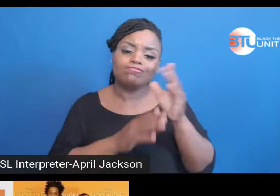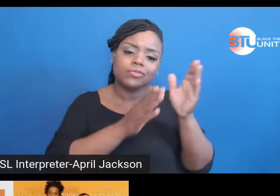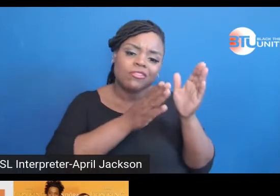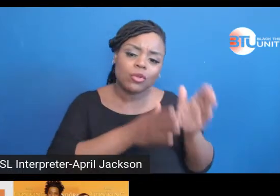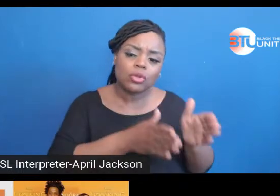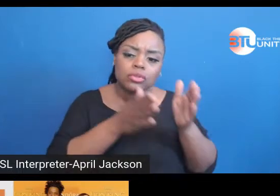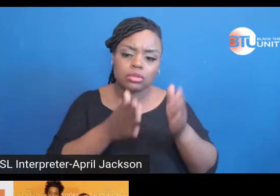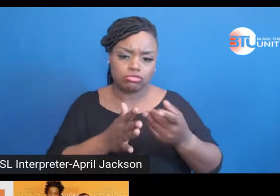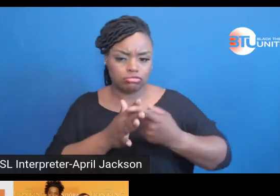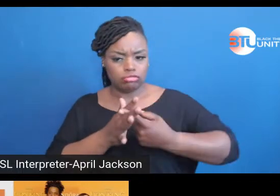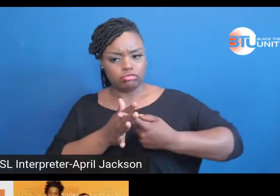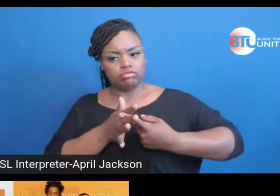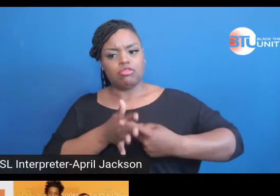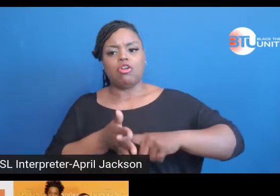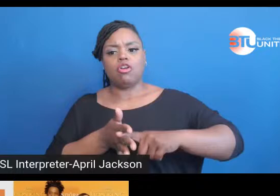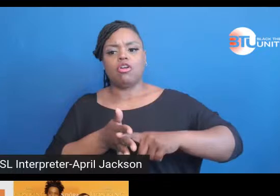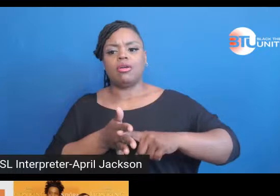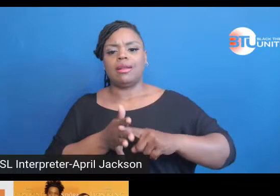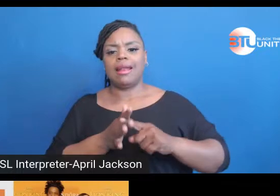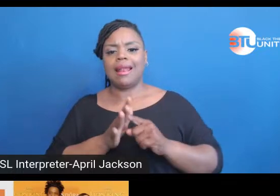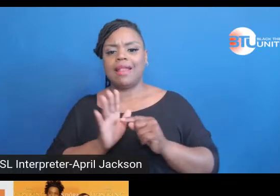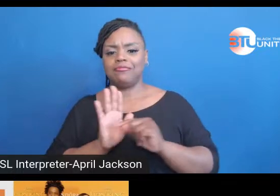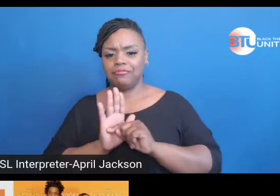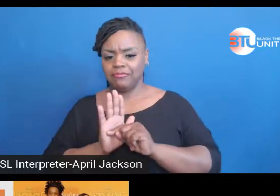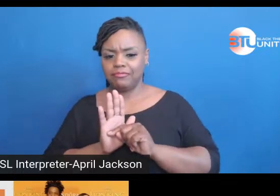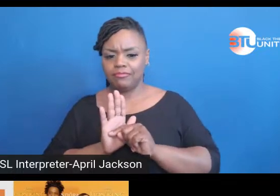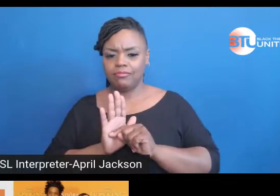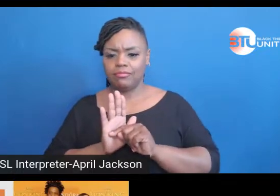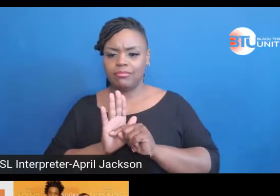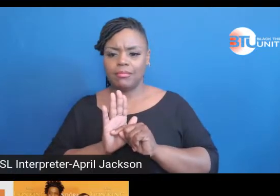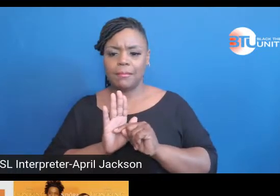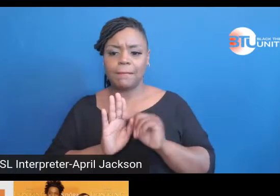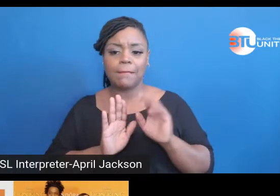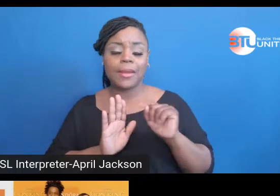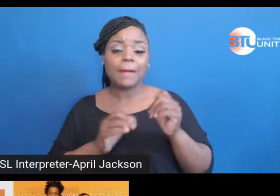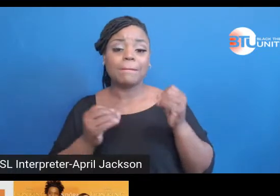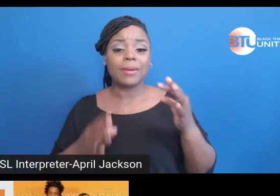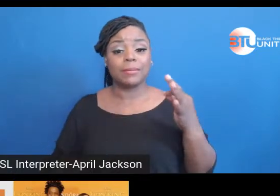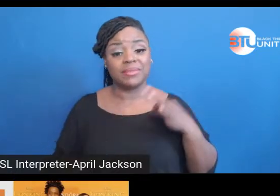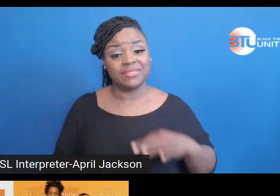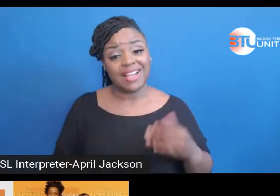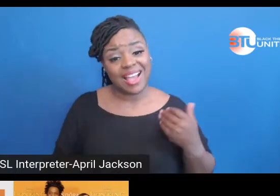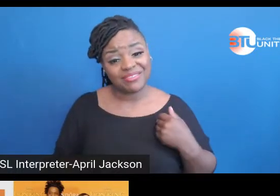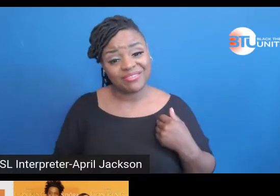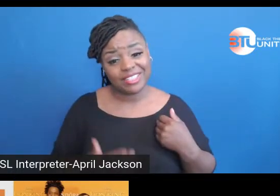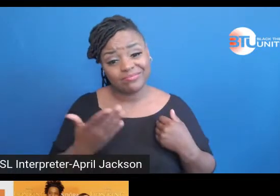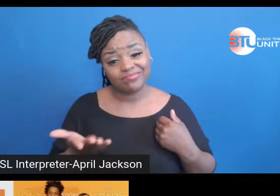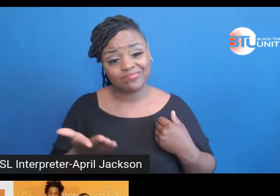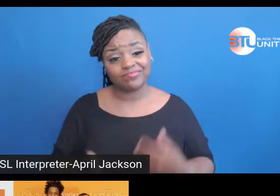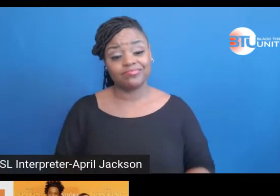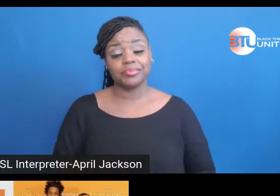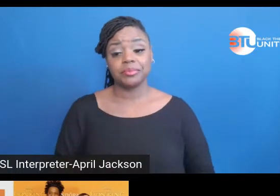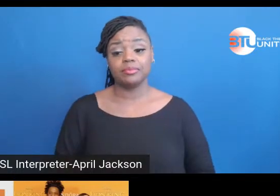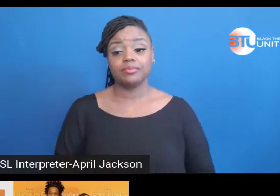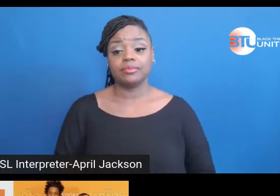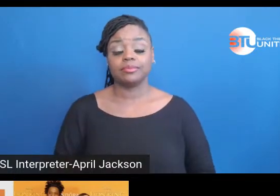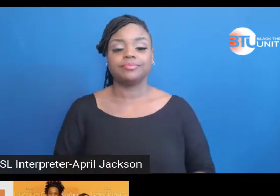downside, but there's lots of benefits to that type of entity. The next one would be a